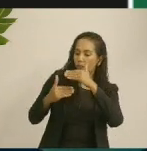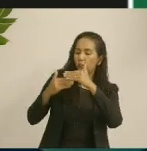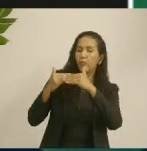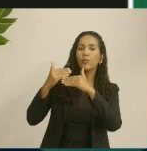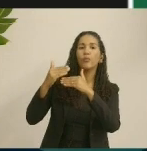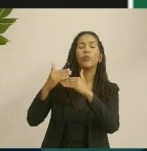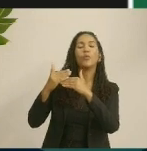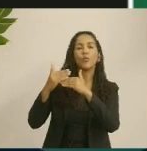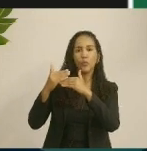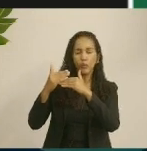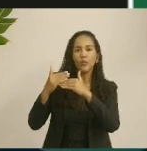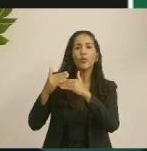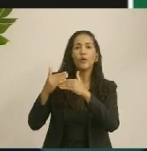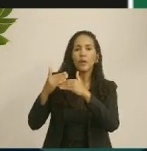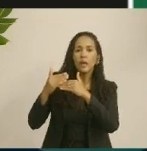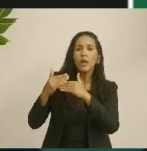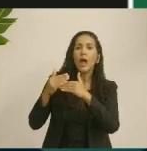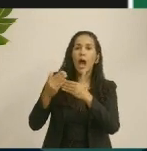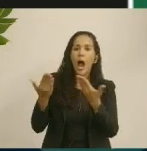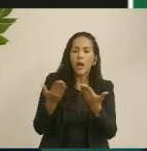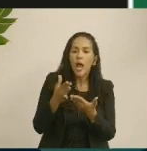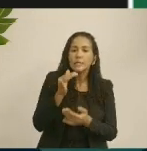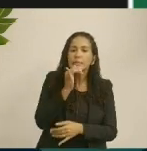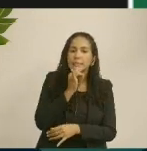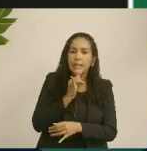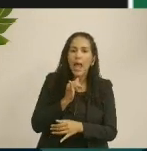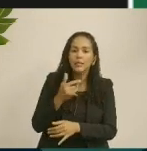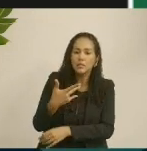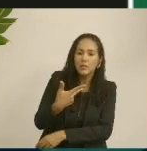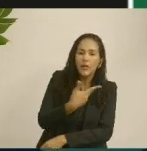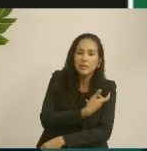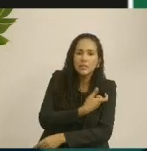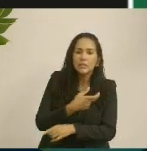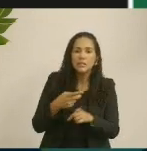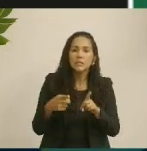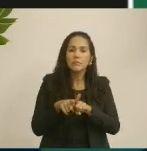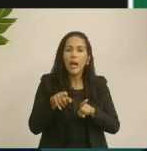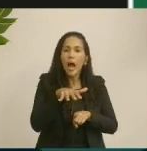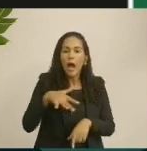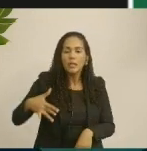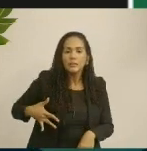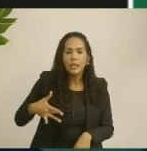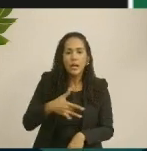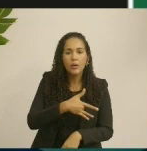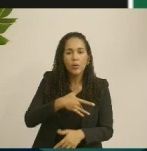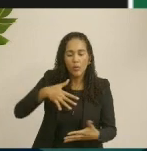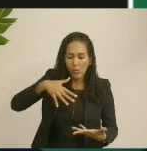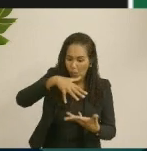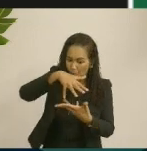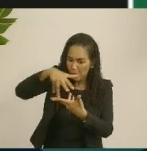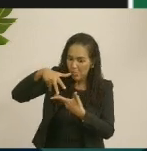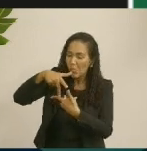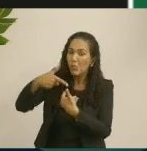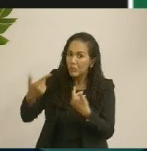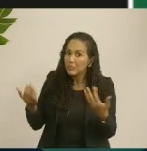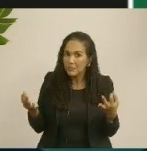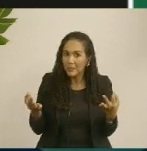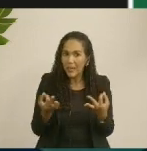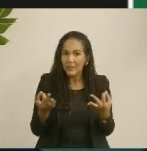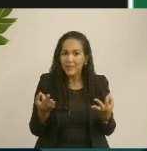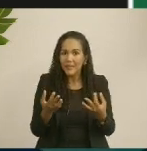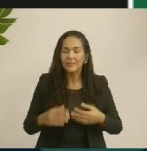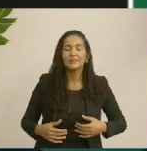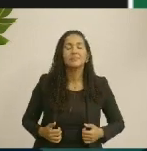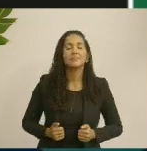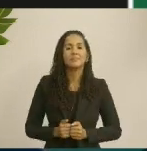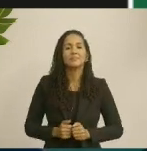testable interventions, and ideally, of course, moving them towards the last mile, which would be to finally see